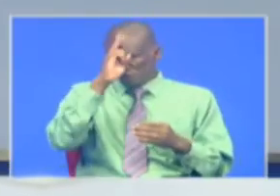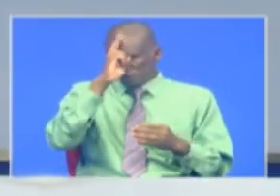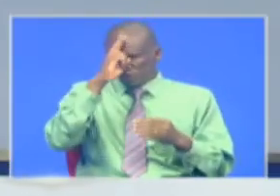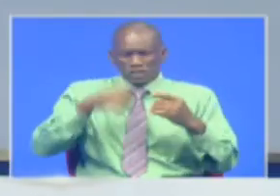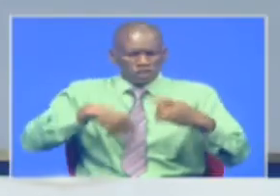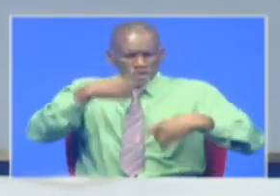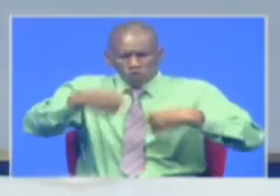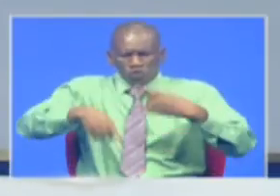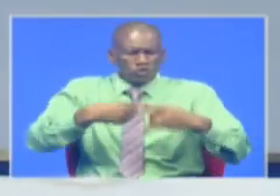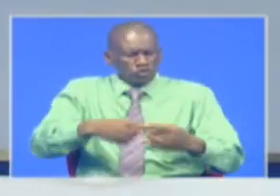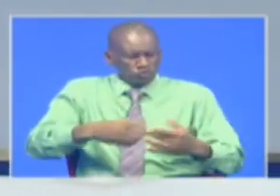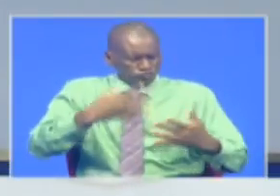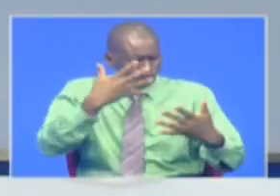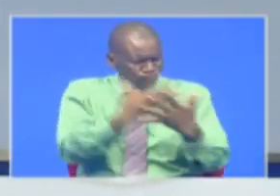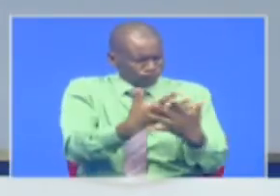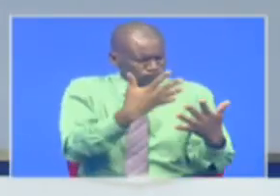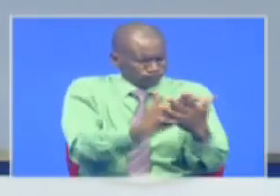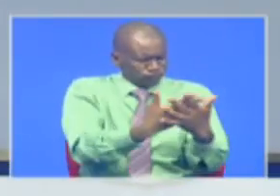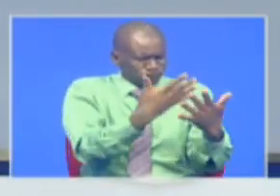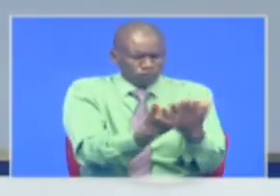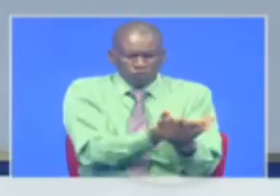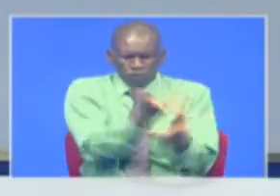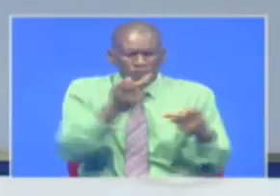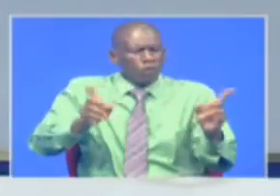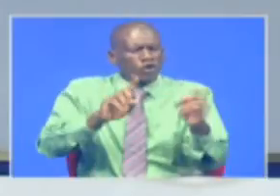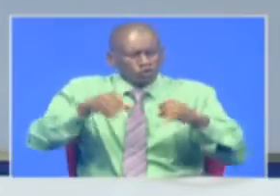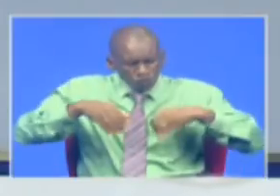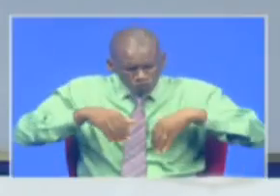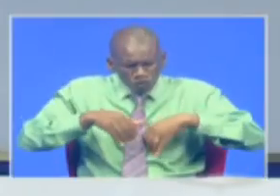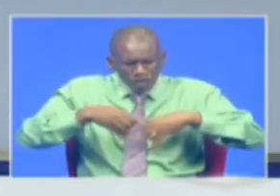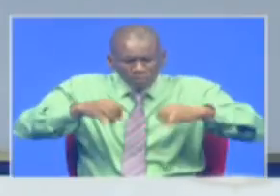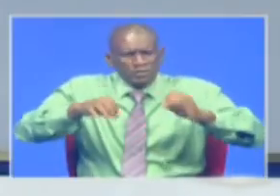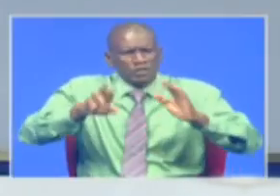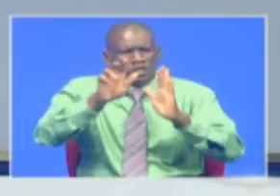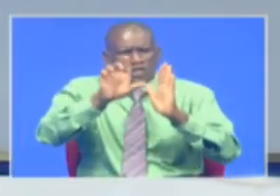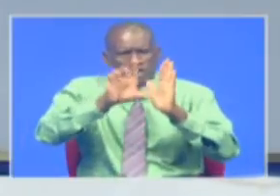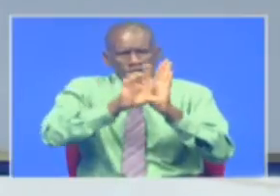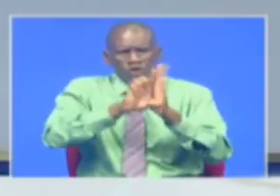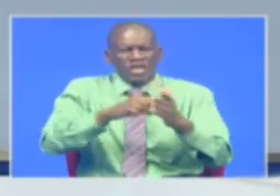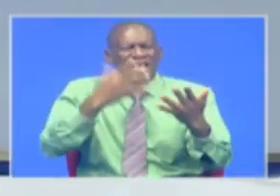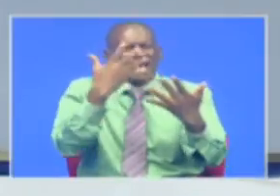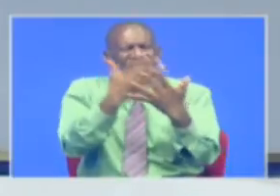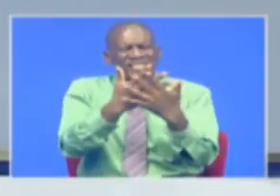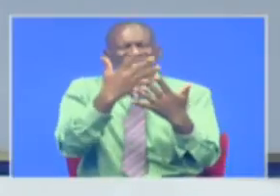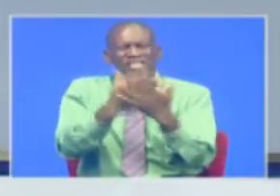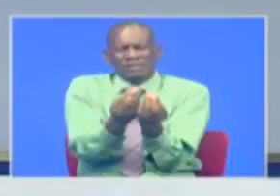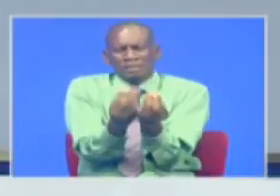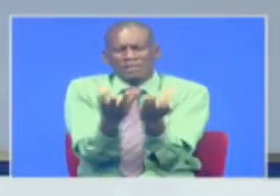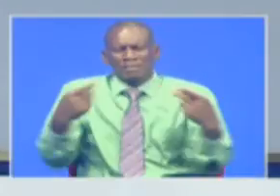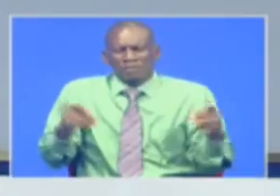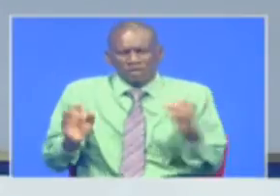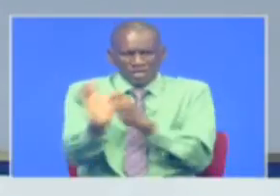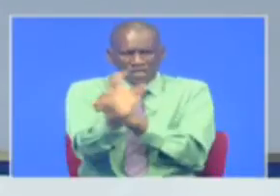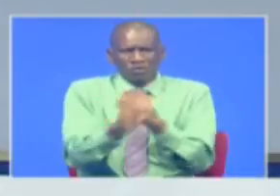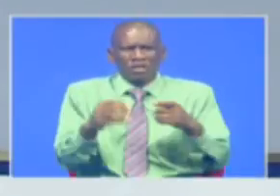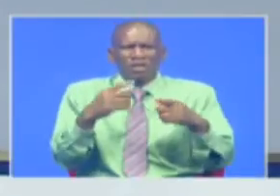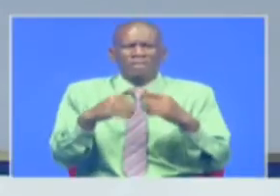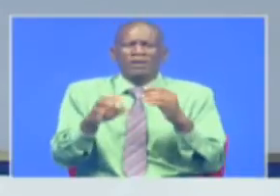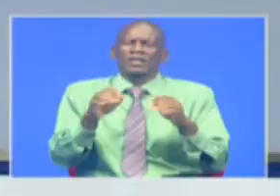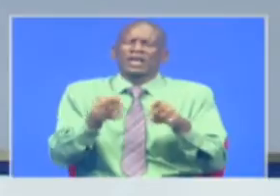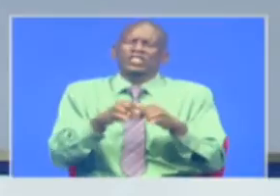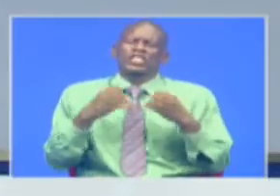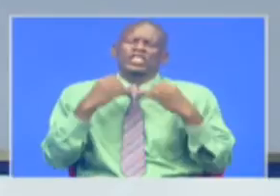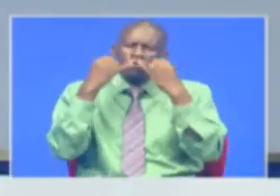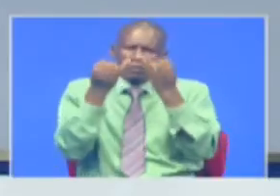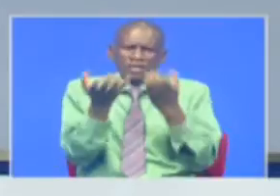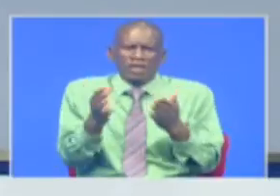to crack the whip on the rule breakers, making tens of arrests countrywide. But as Ruth Samway reports, some